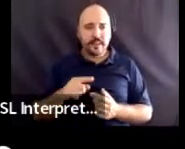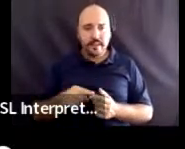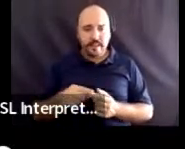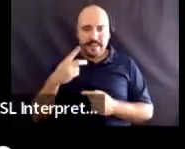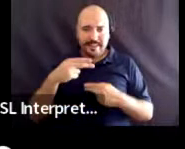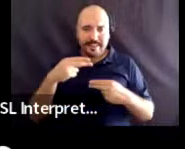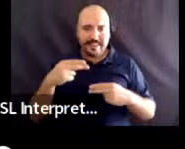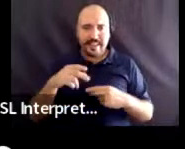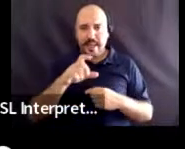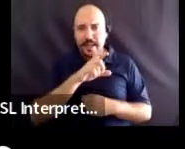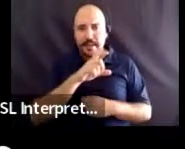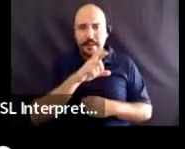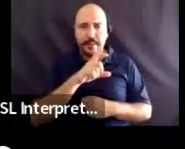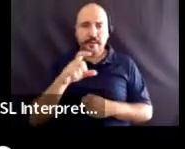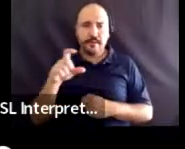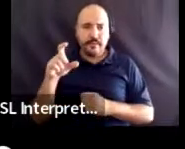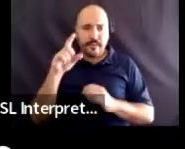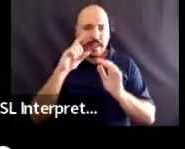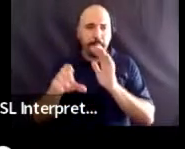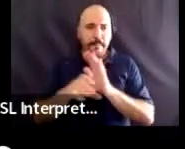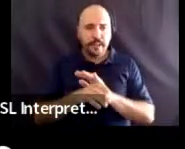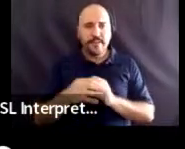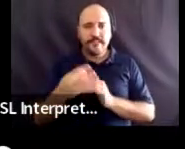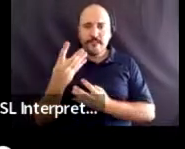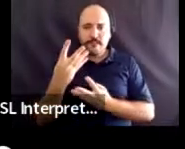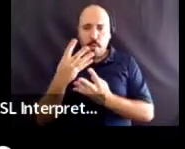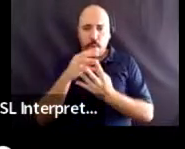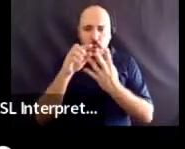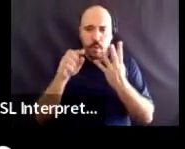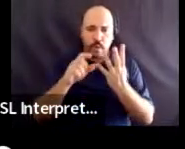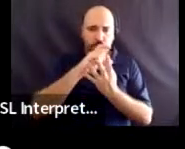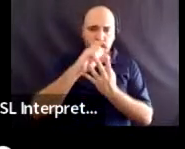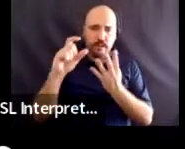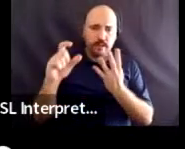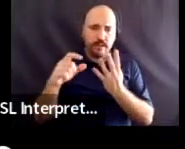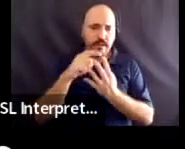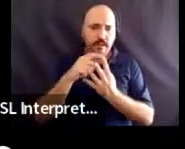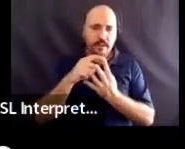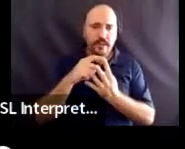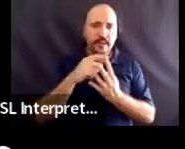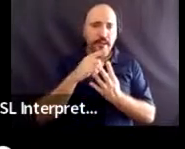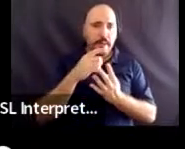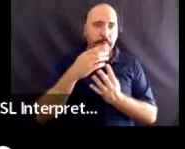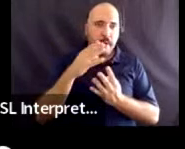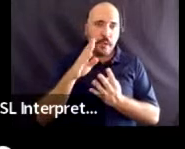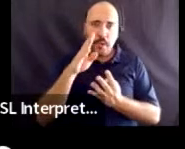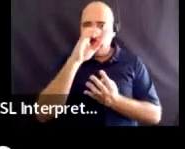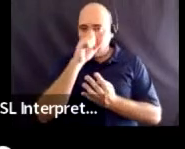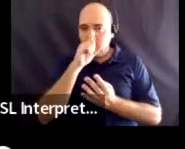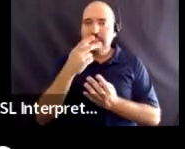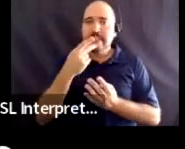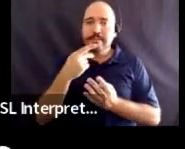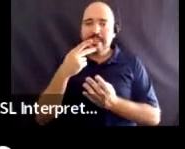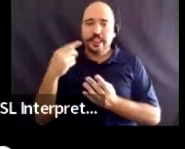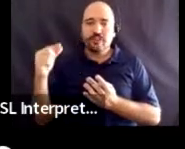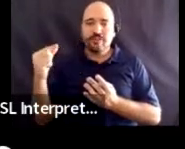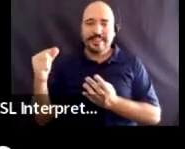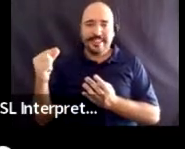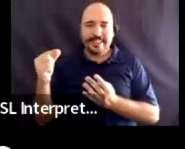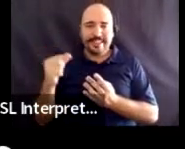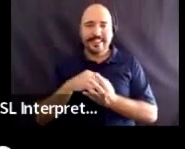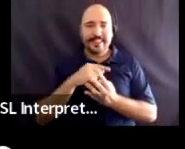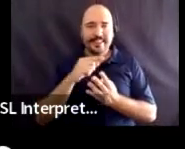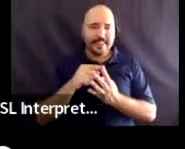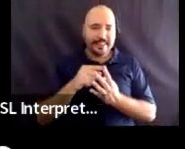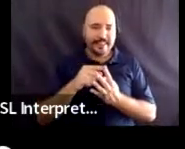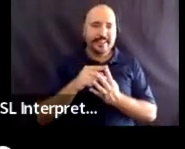see a image of 4 accessibility icons in neon blue, orange, pink, and green,